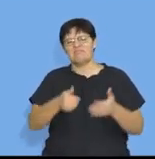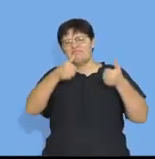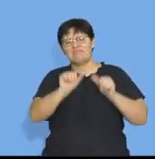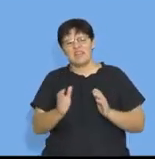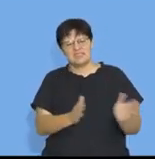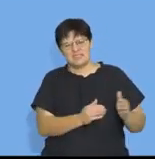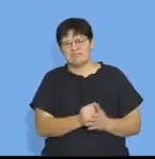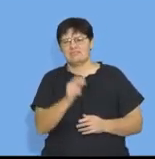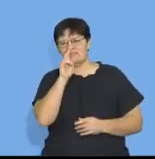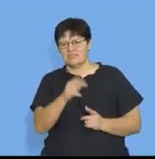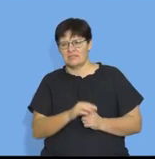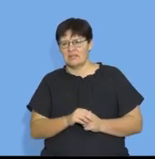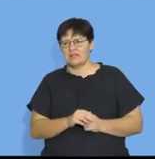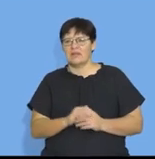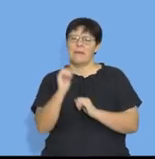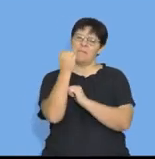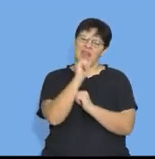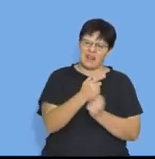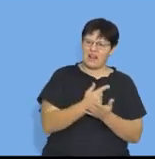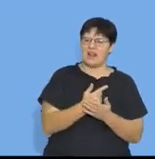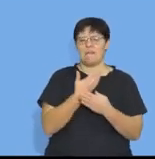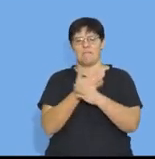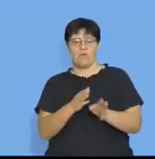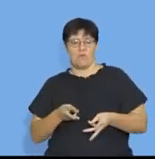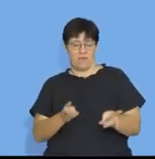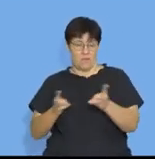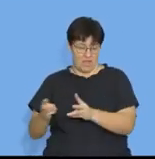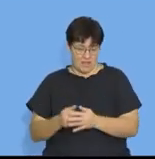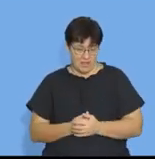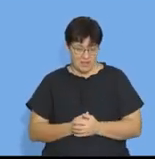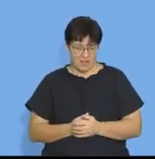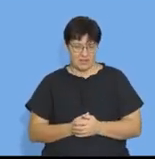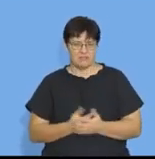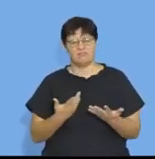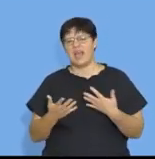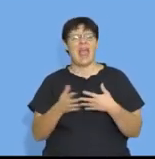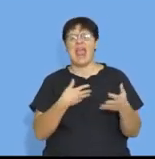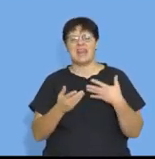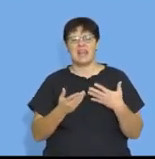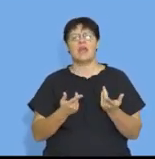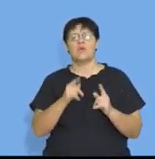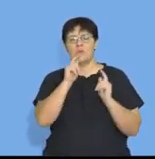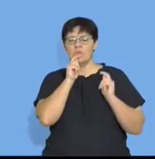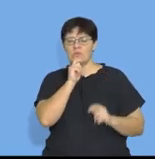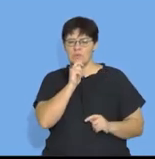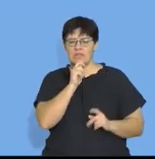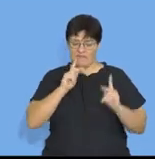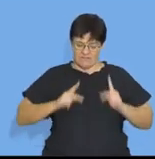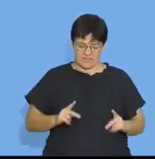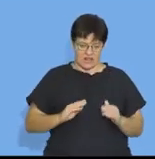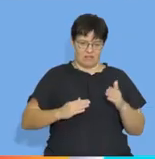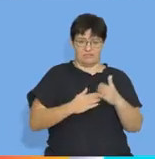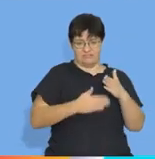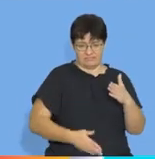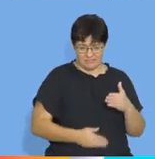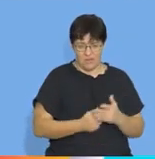If we look at the next category, and we refer to that as mechanical and barrier methods, this is any method that uses a physical